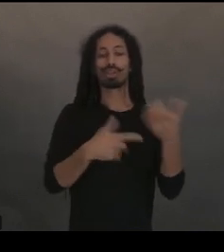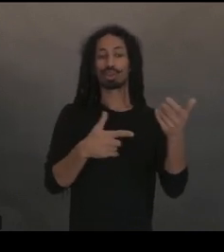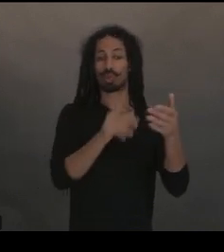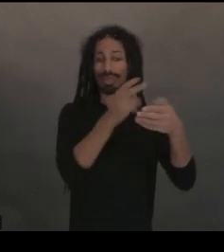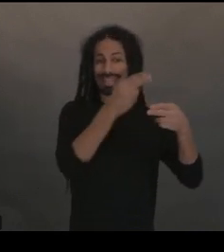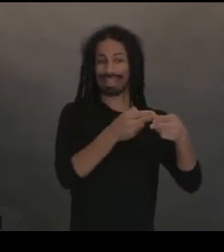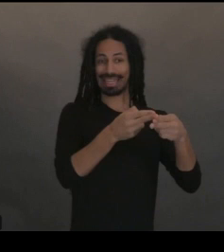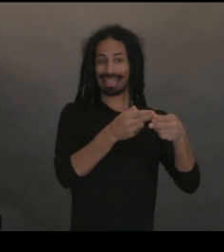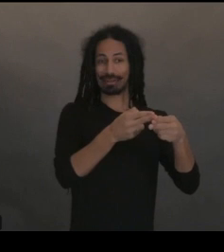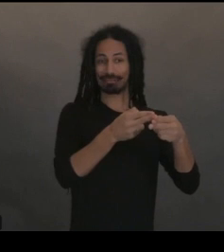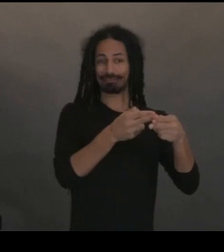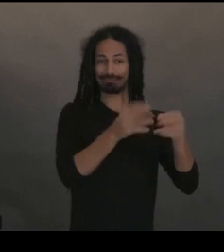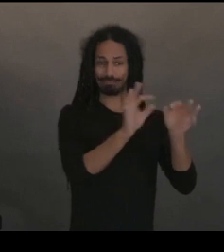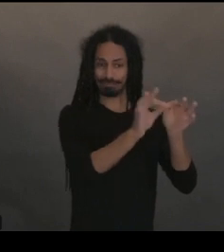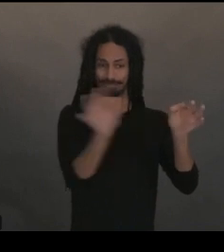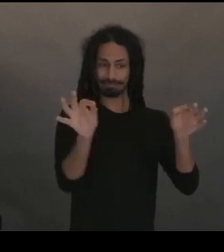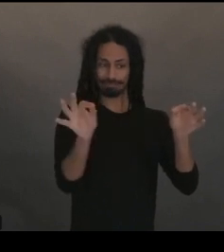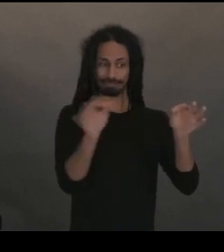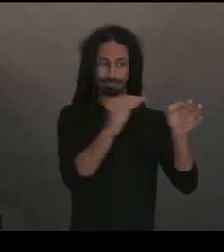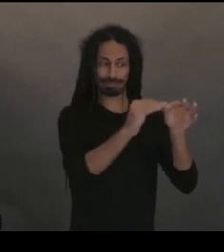that are indented.